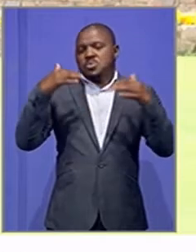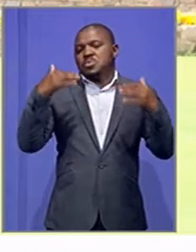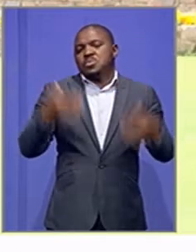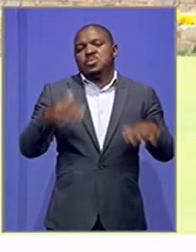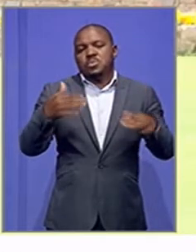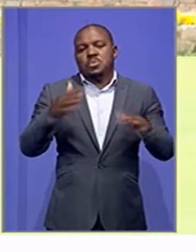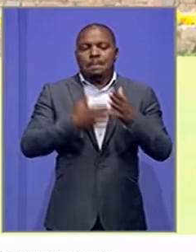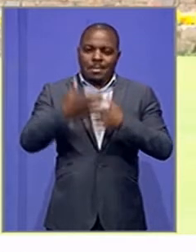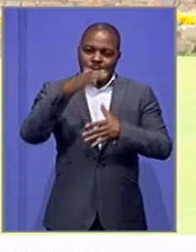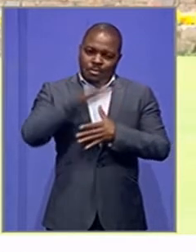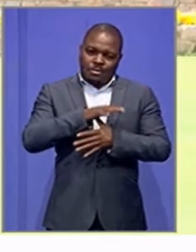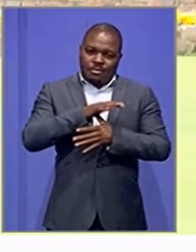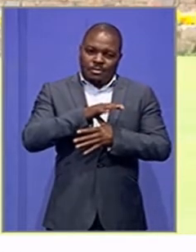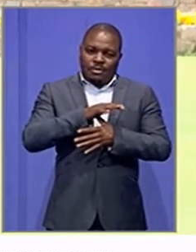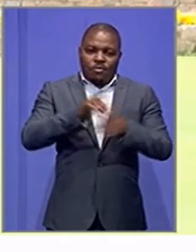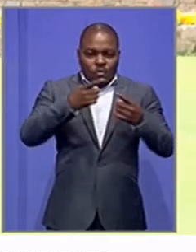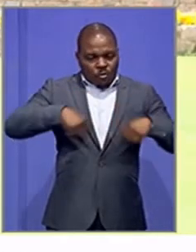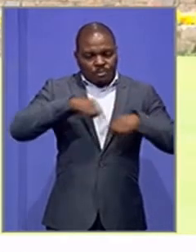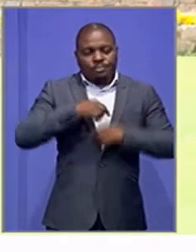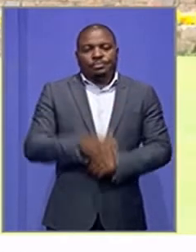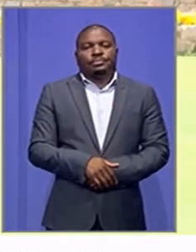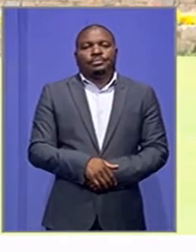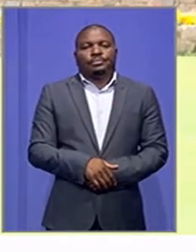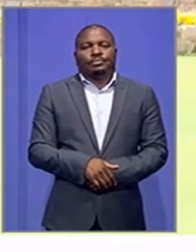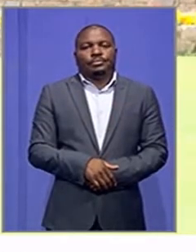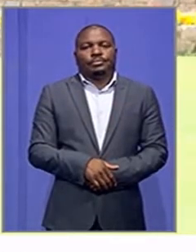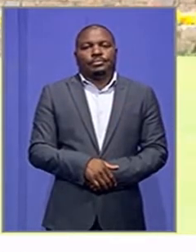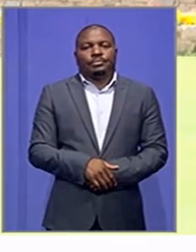to all of us. To this end,